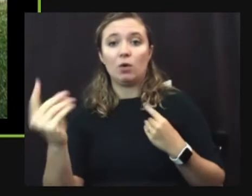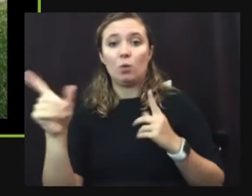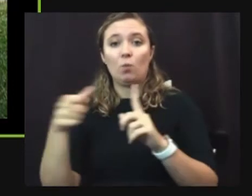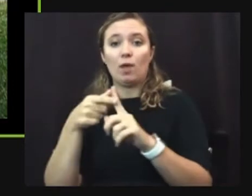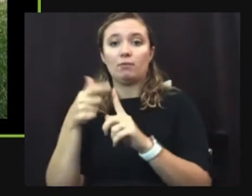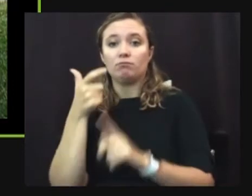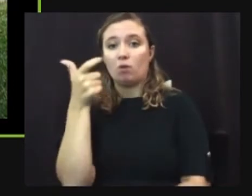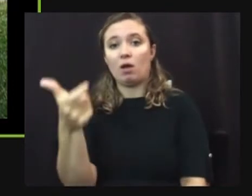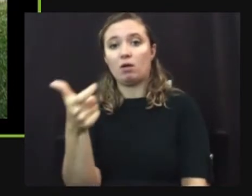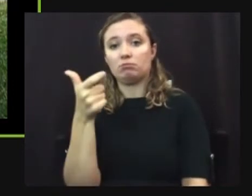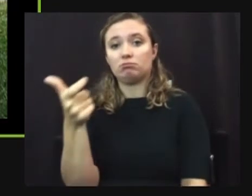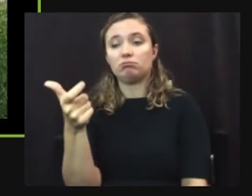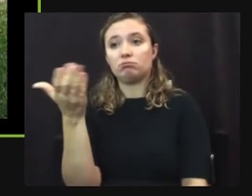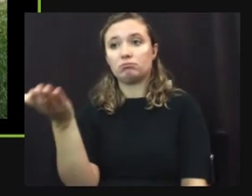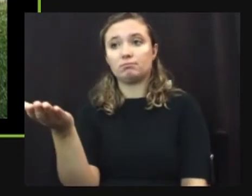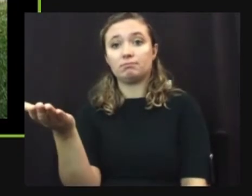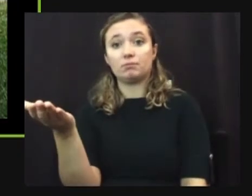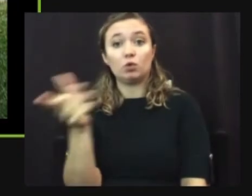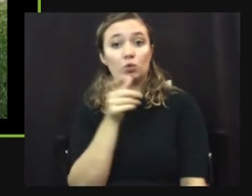video?